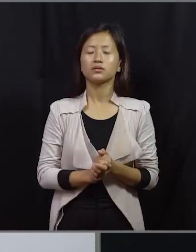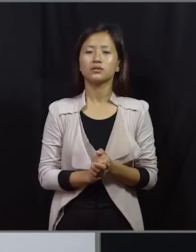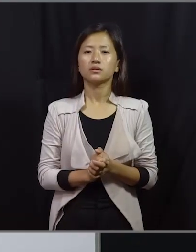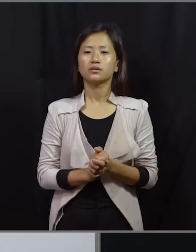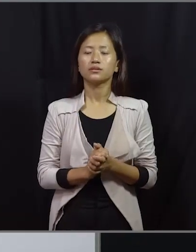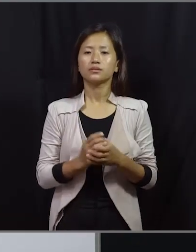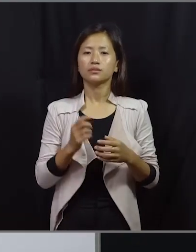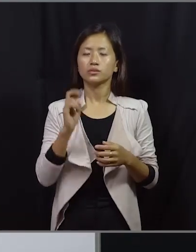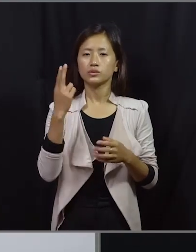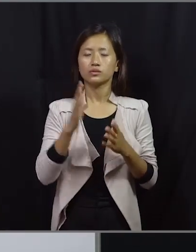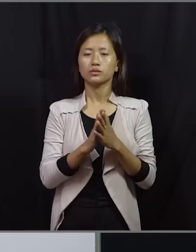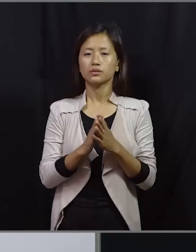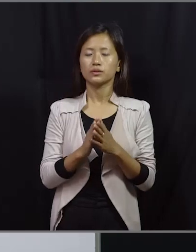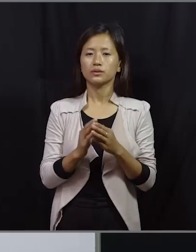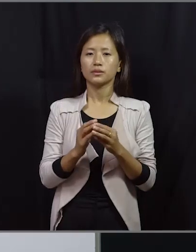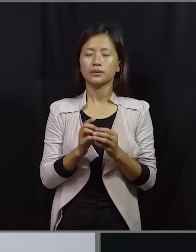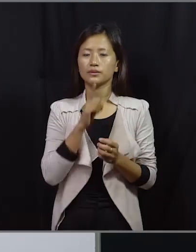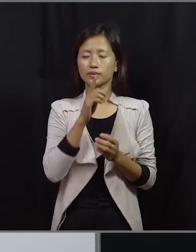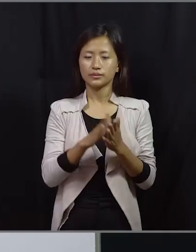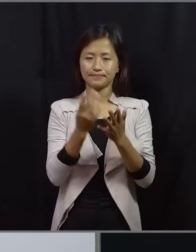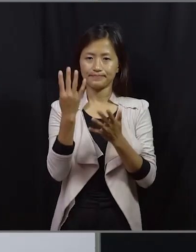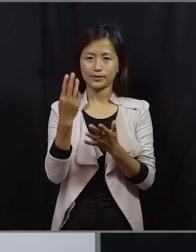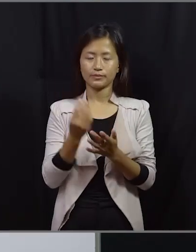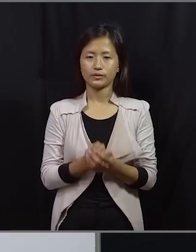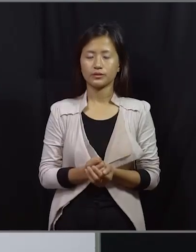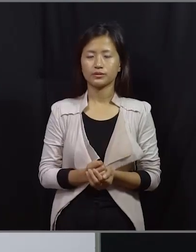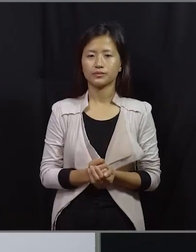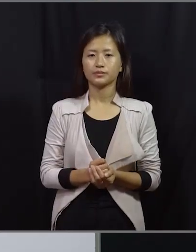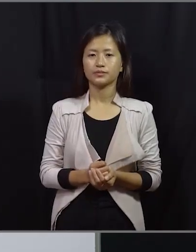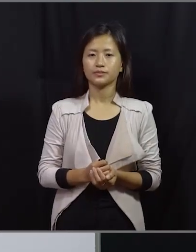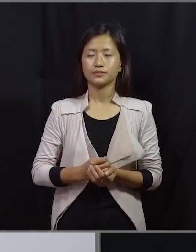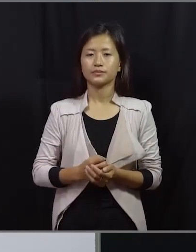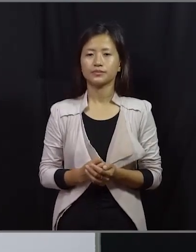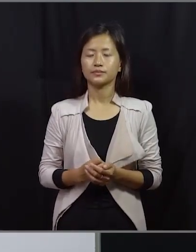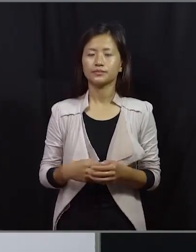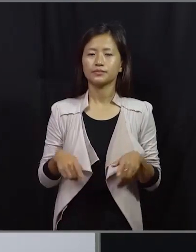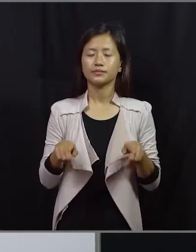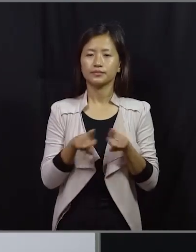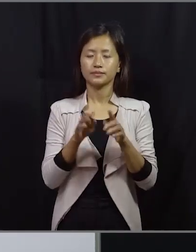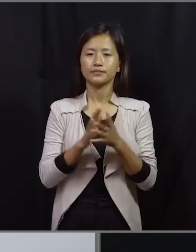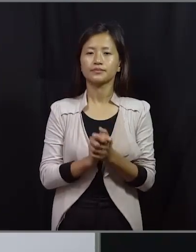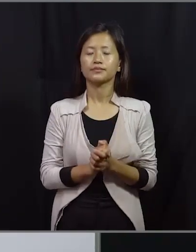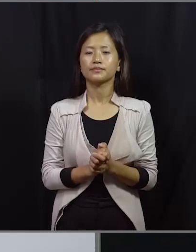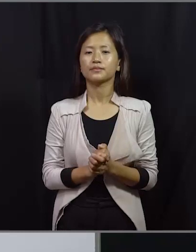B, two real numbers. Okay. And